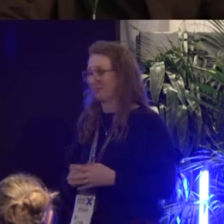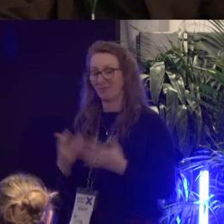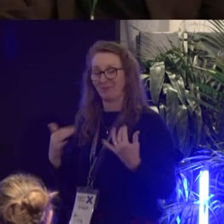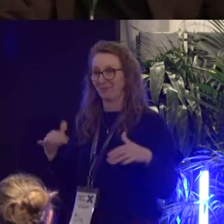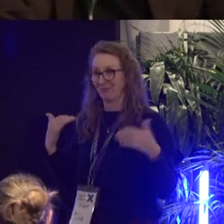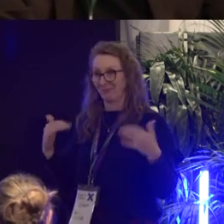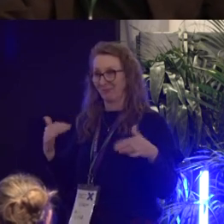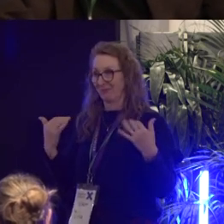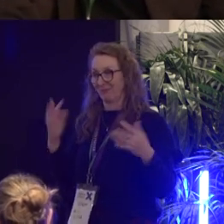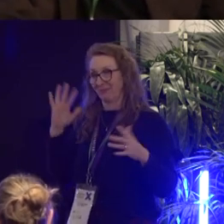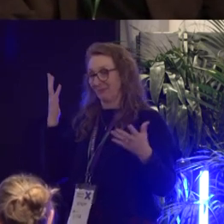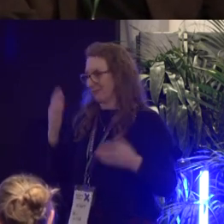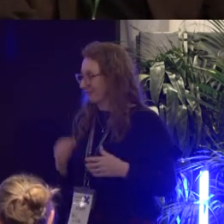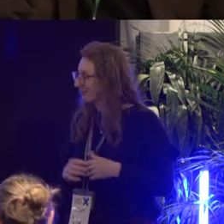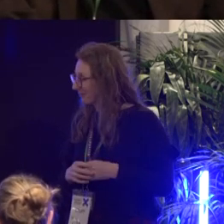man. So